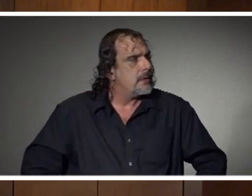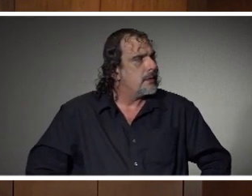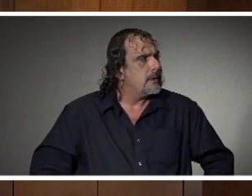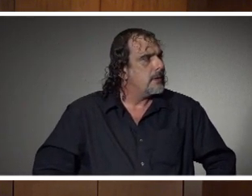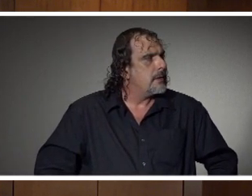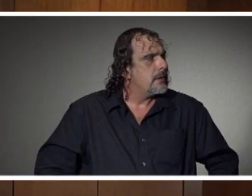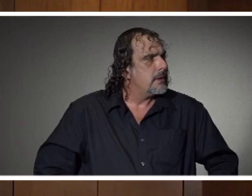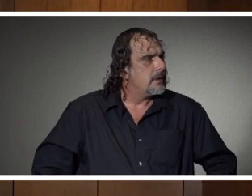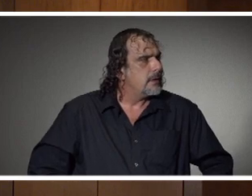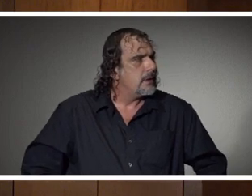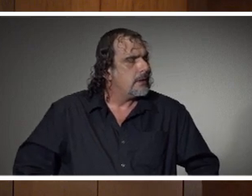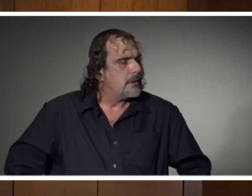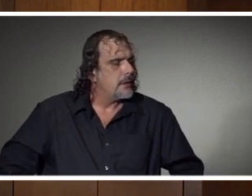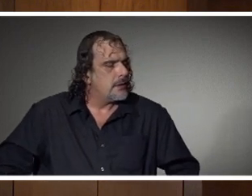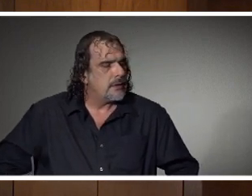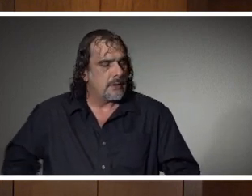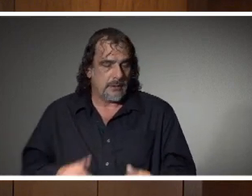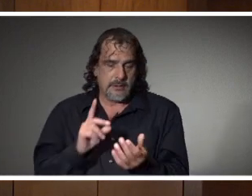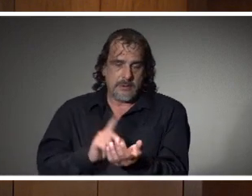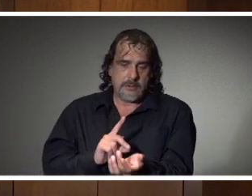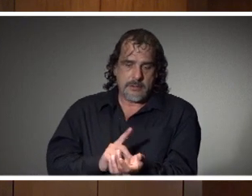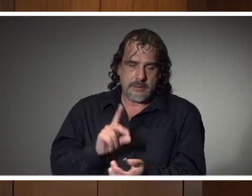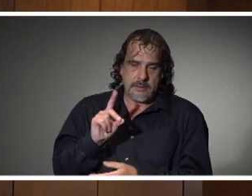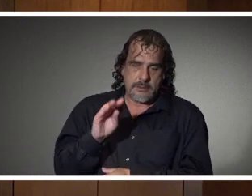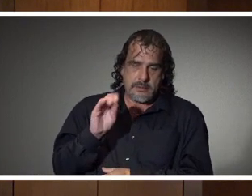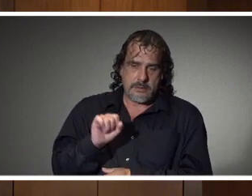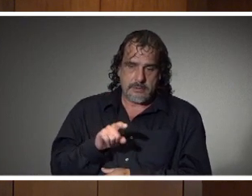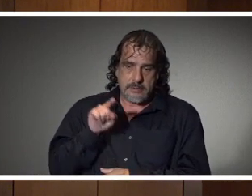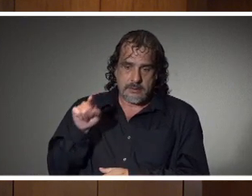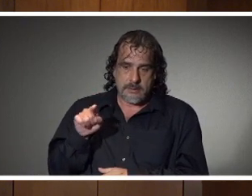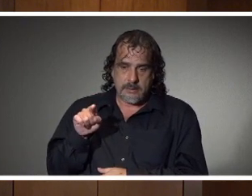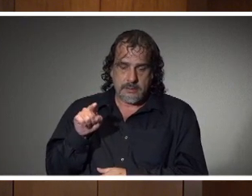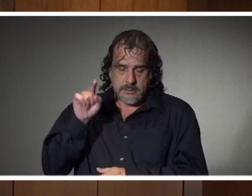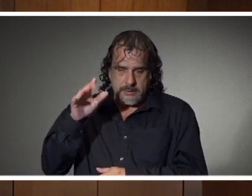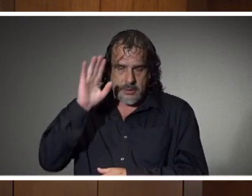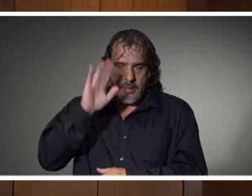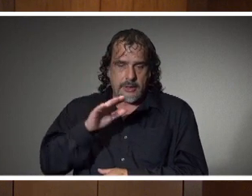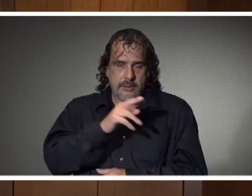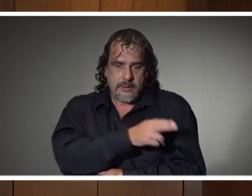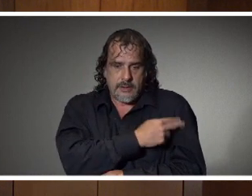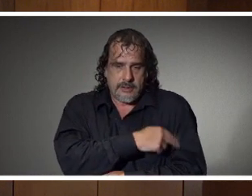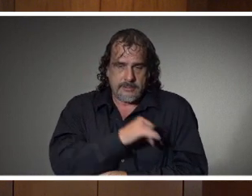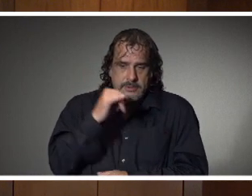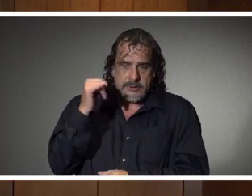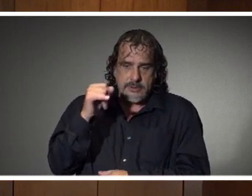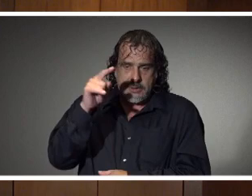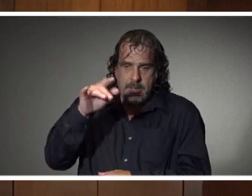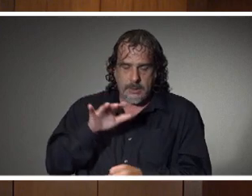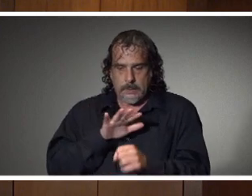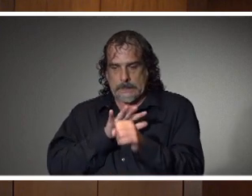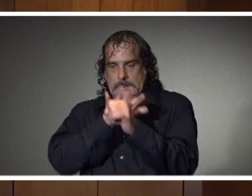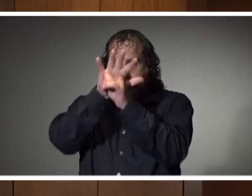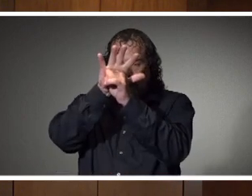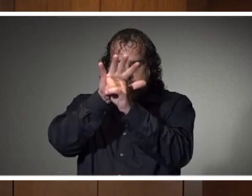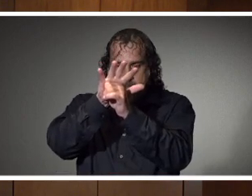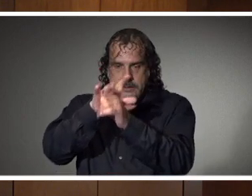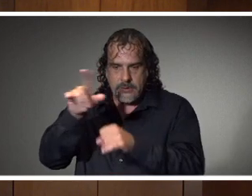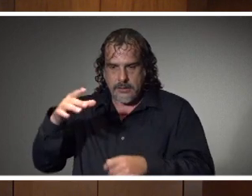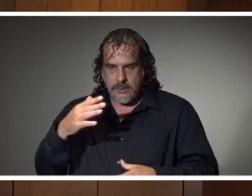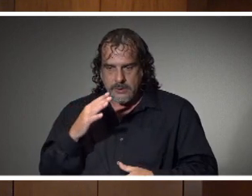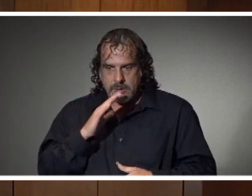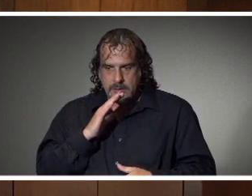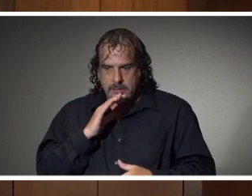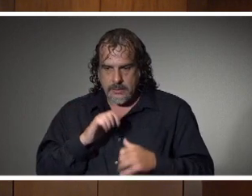All righty, Dr. Dodd, I guess is kind of for you. I know the hospitals in Jackson are really pushed to the limit. You talked about having to send